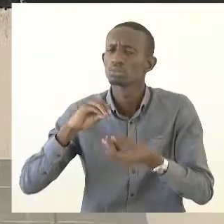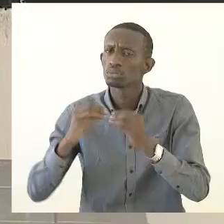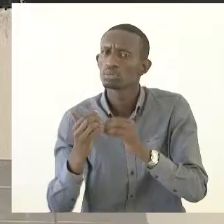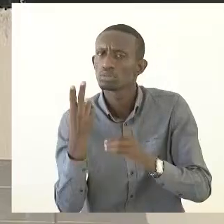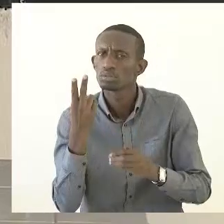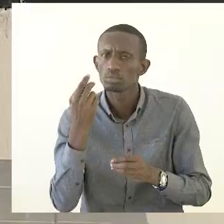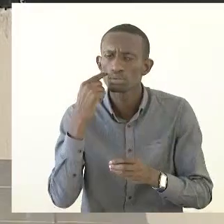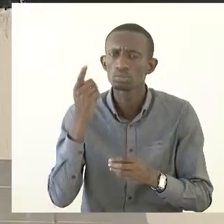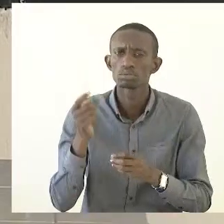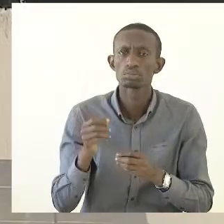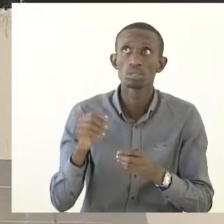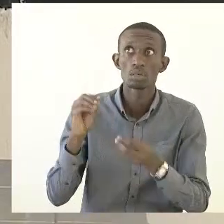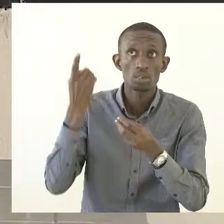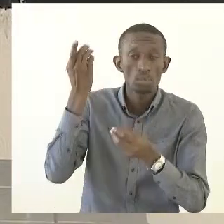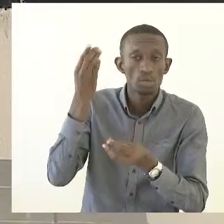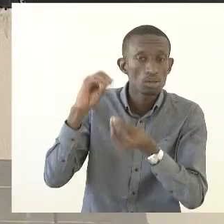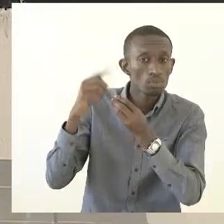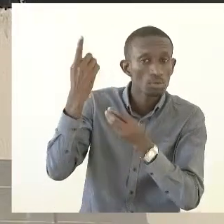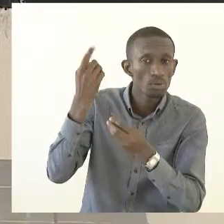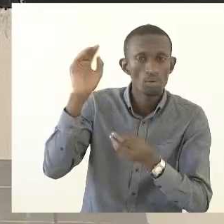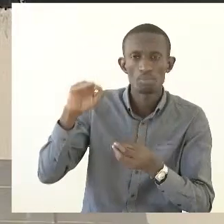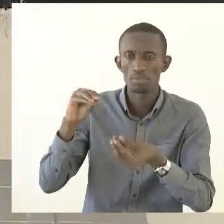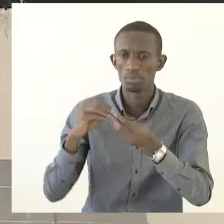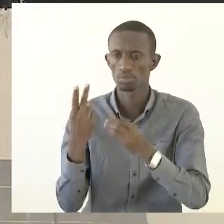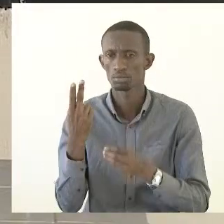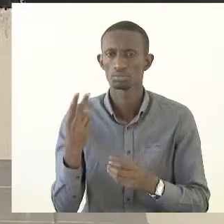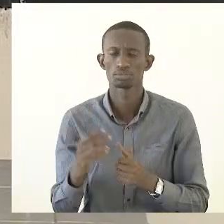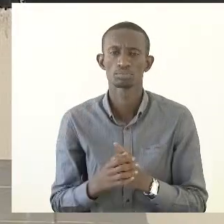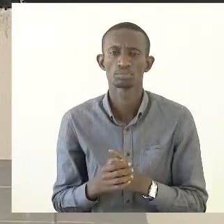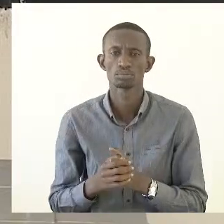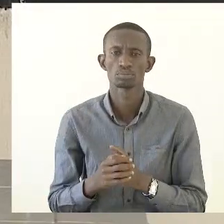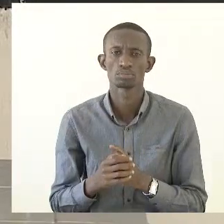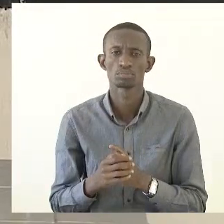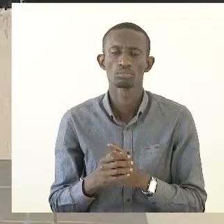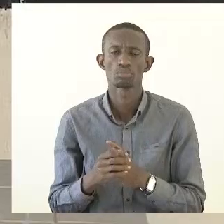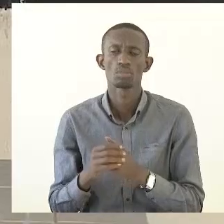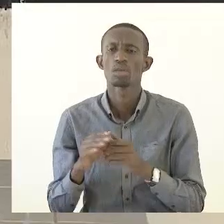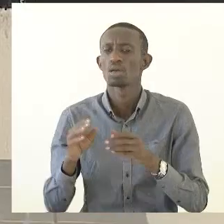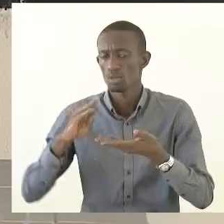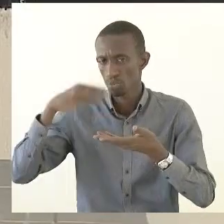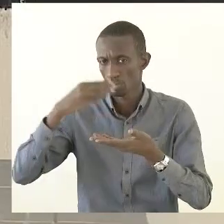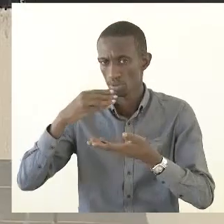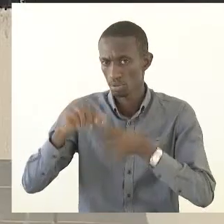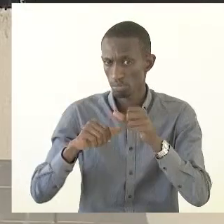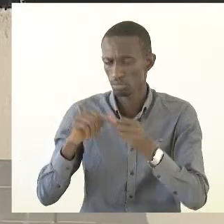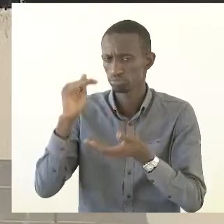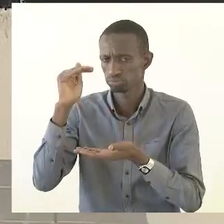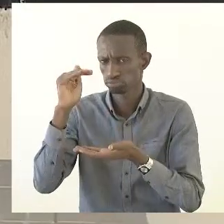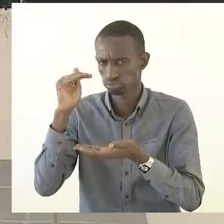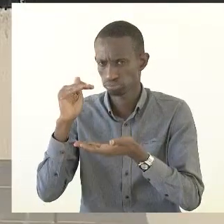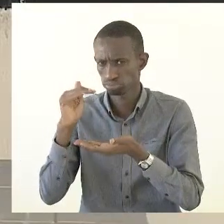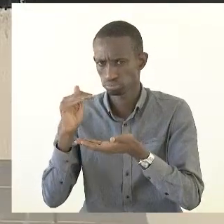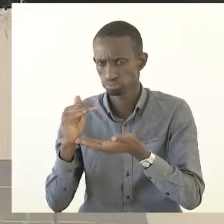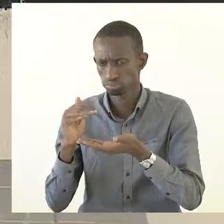number 1. Number 2, we have been testing about reducing sugars. We did a practical of it,